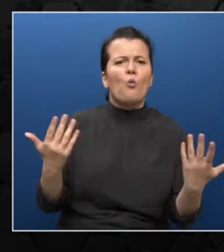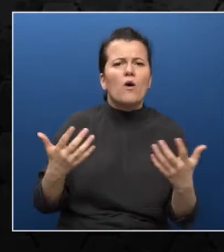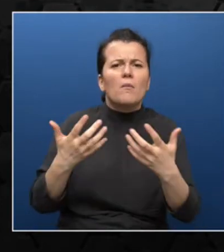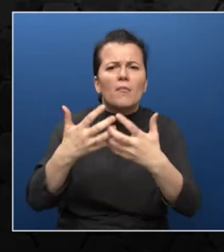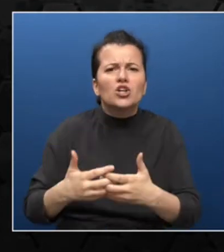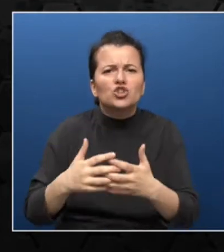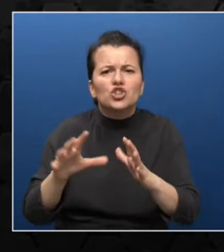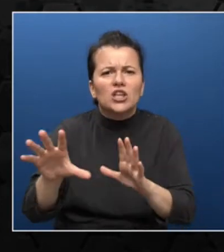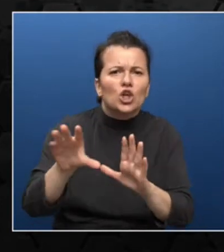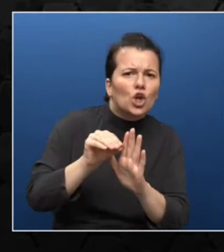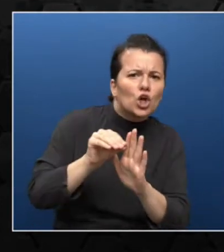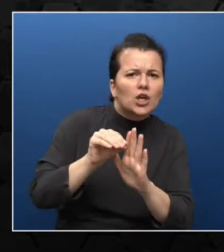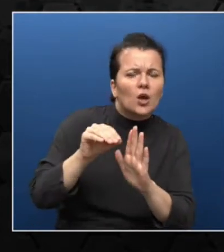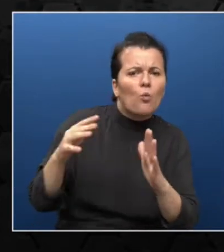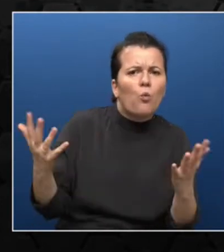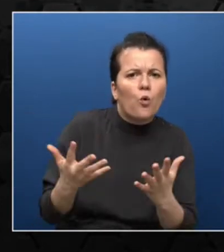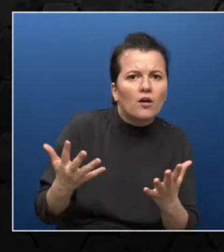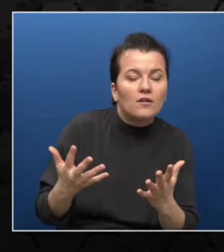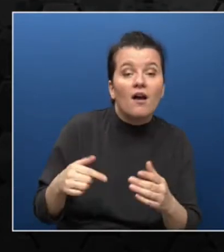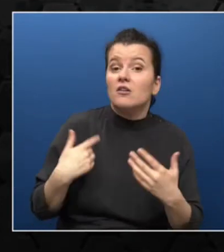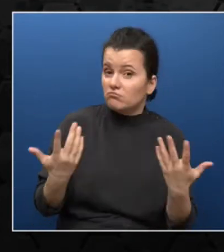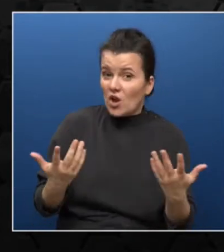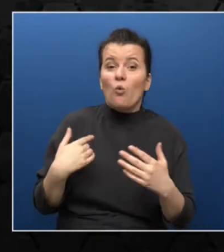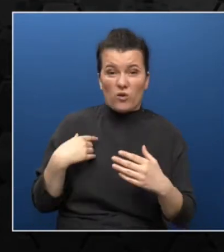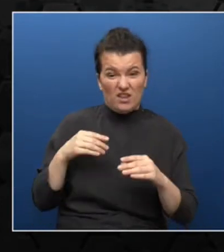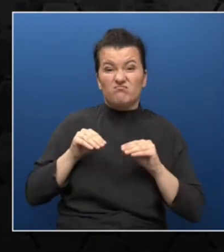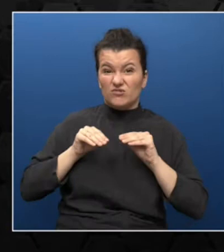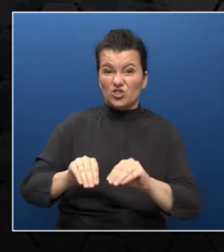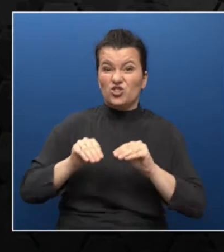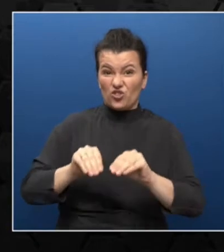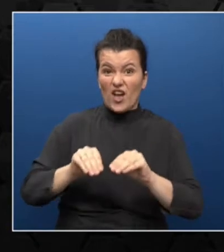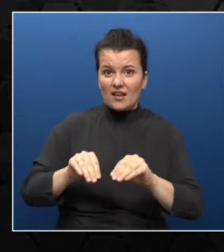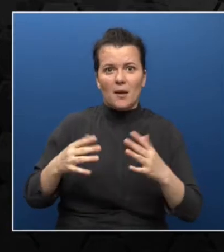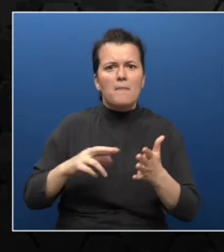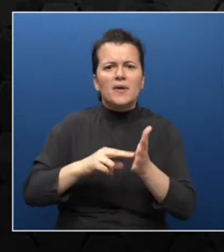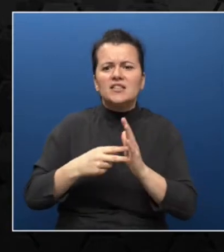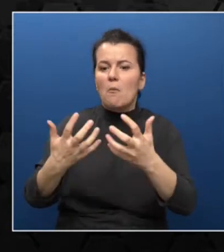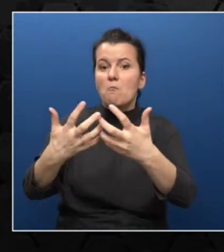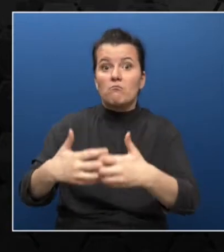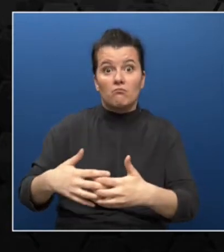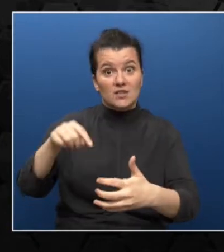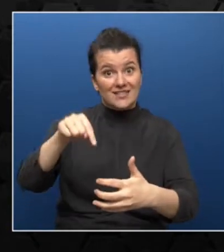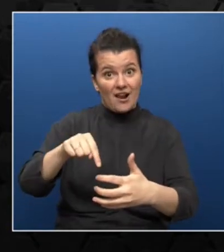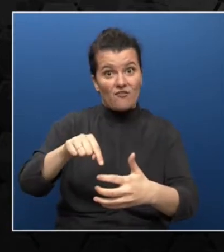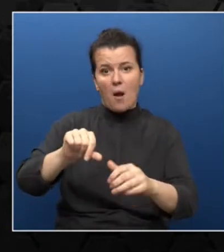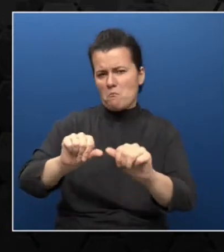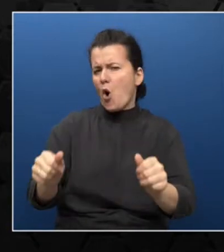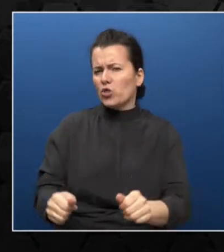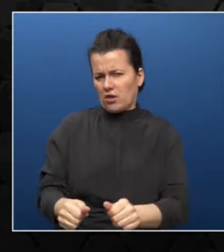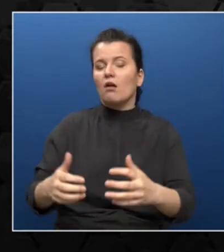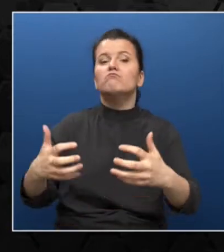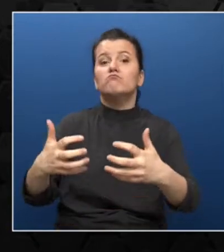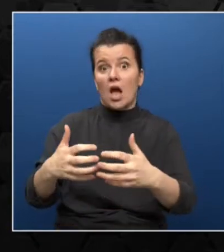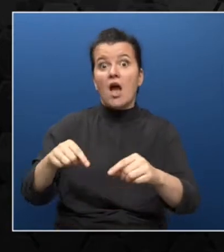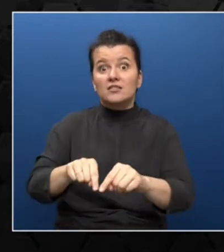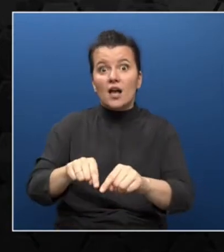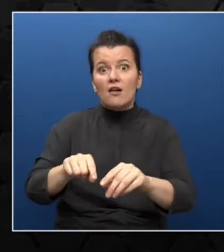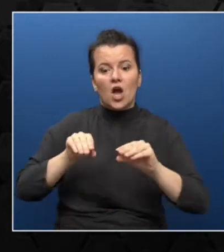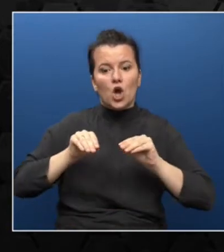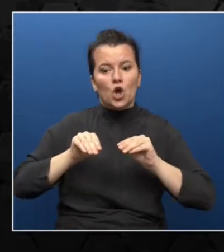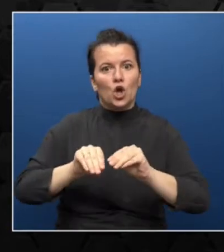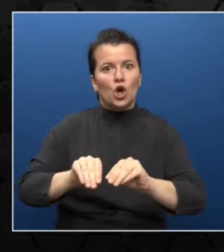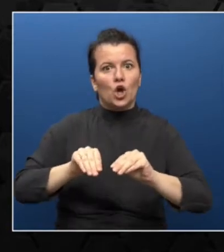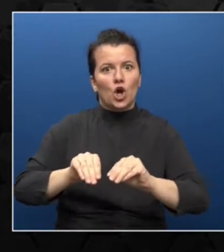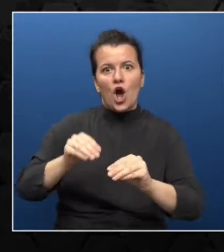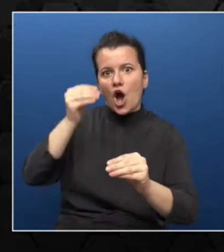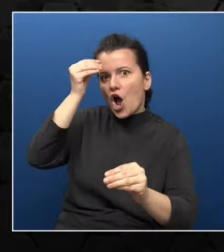approach via which we can train our model, via which our model can learn, and using that particular experience of that